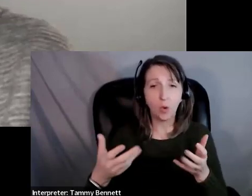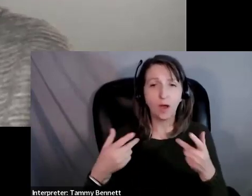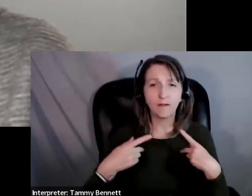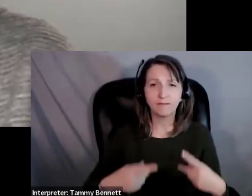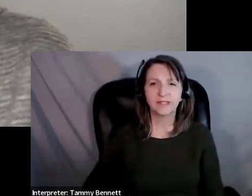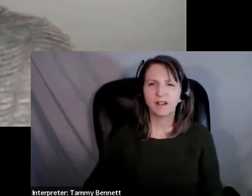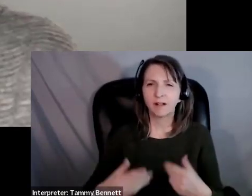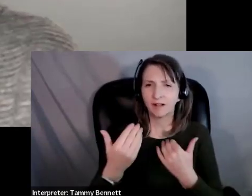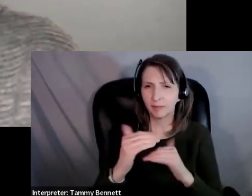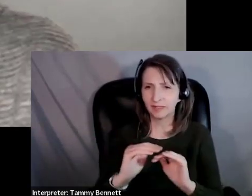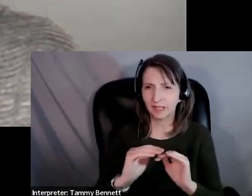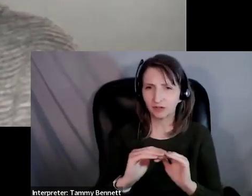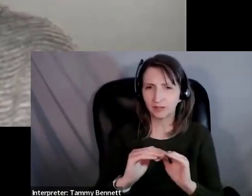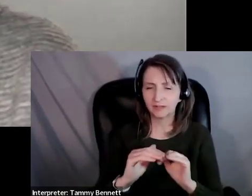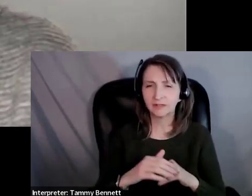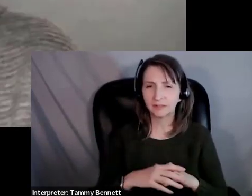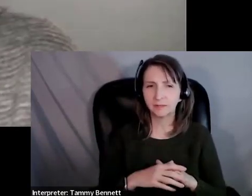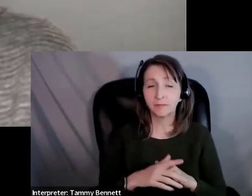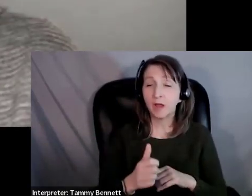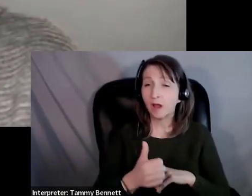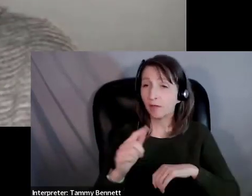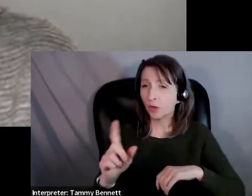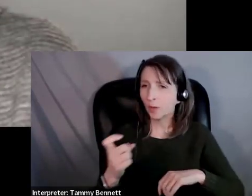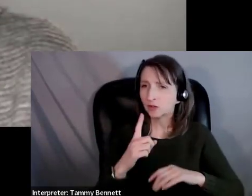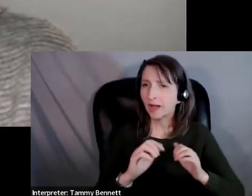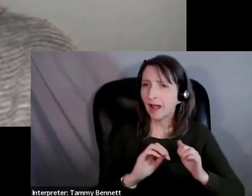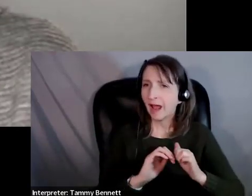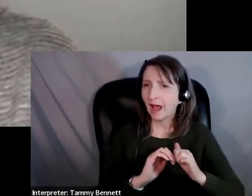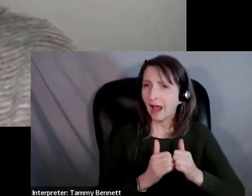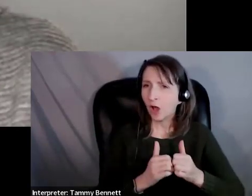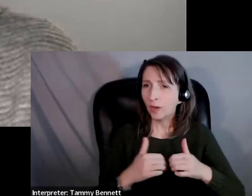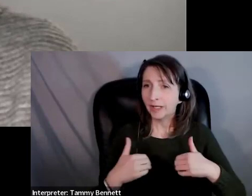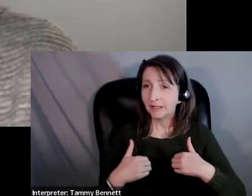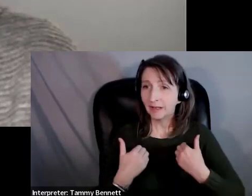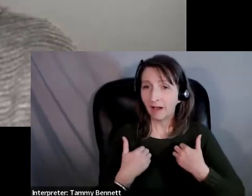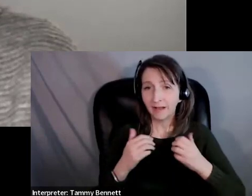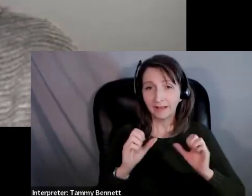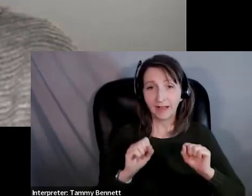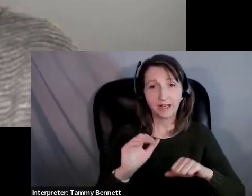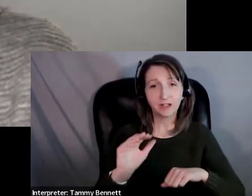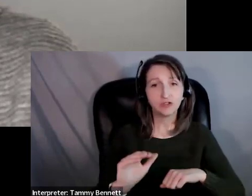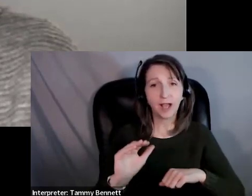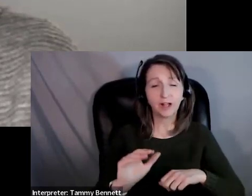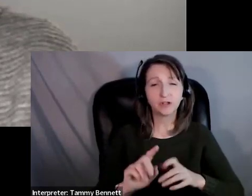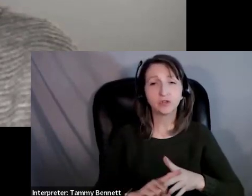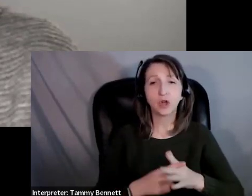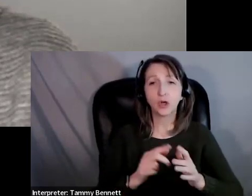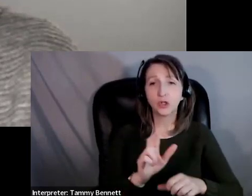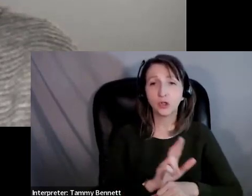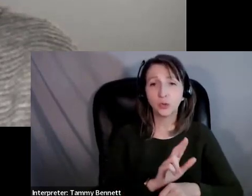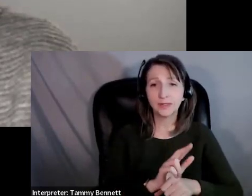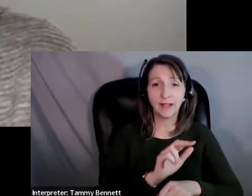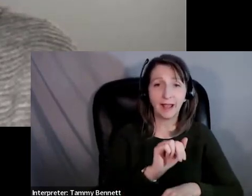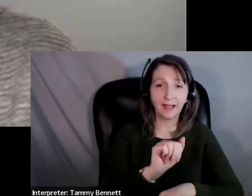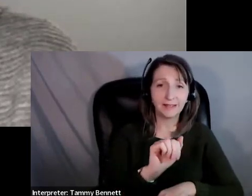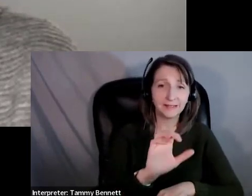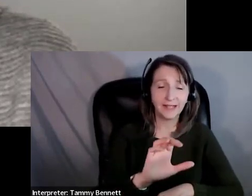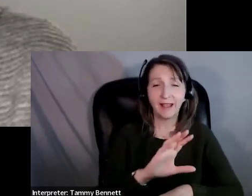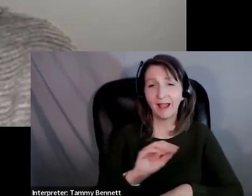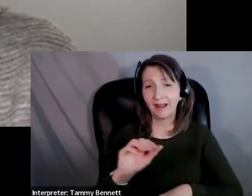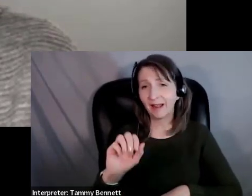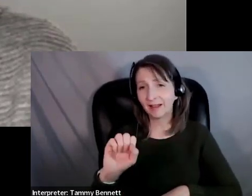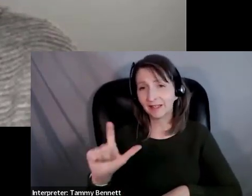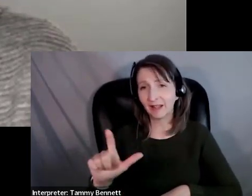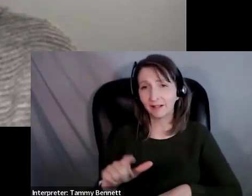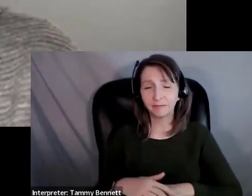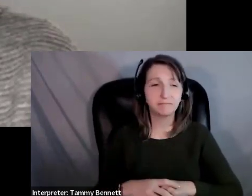limitations. Uh, another question is how, uh, how young can a child be to use AAC with ASL? It is the same as